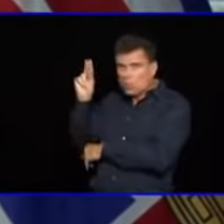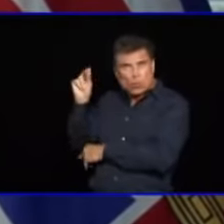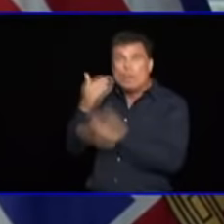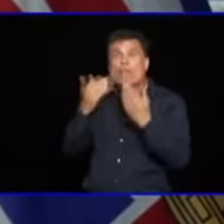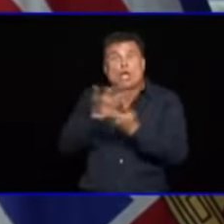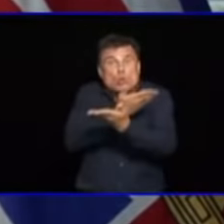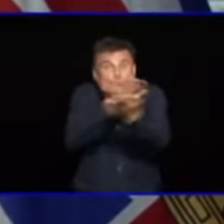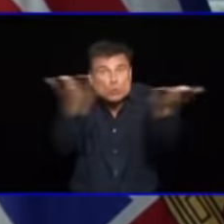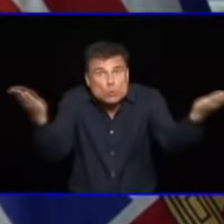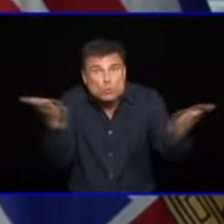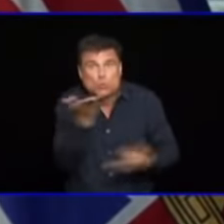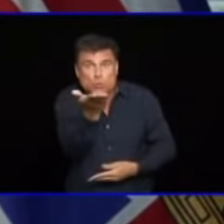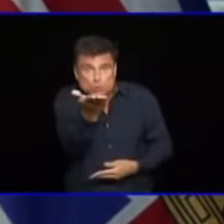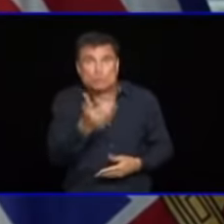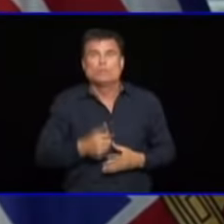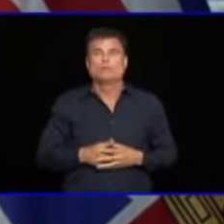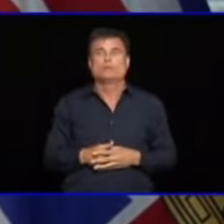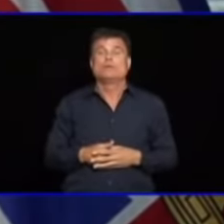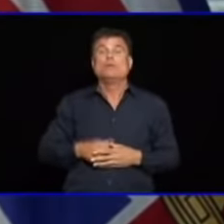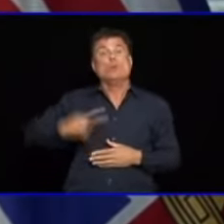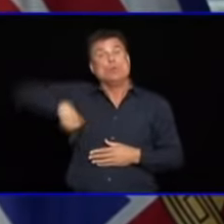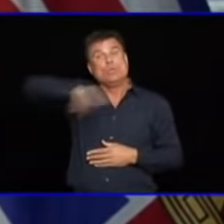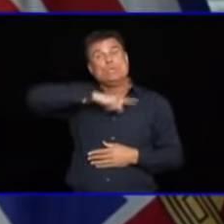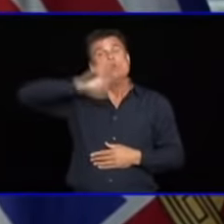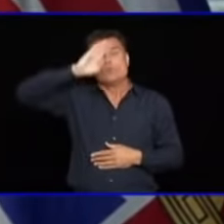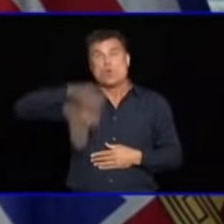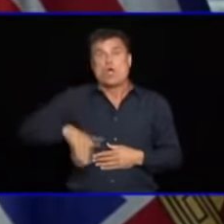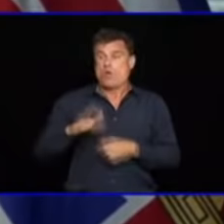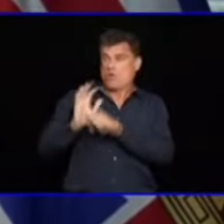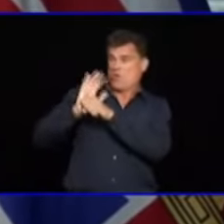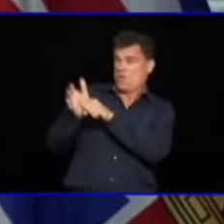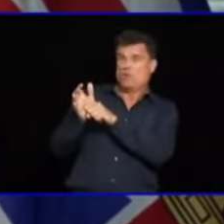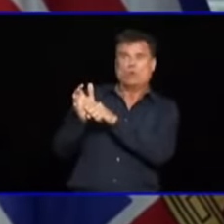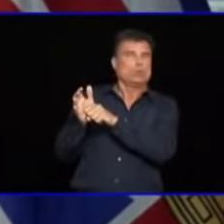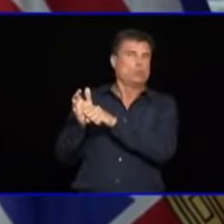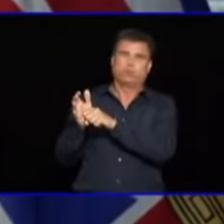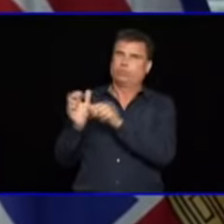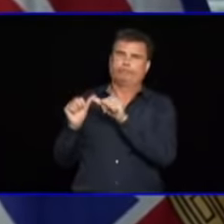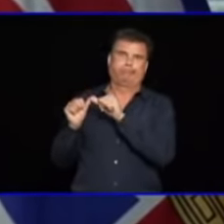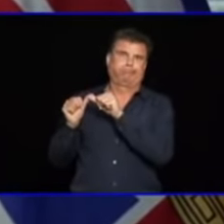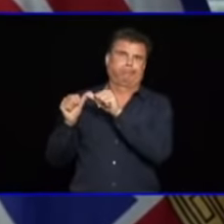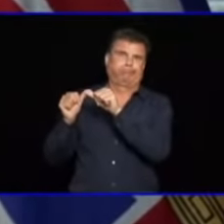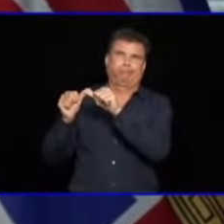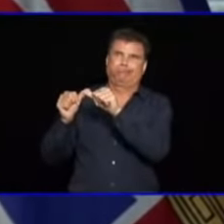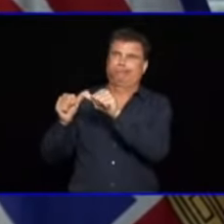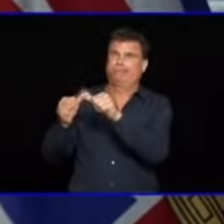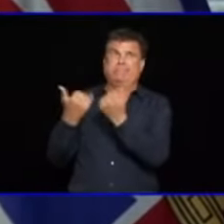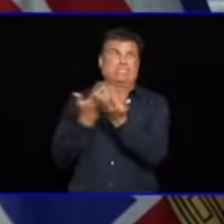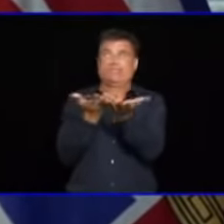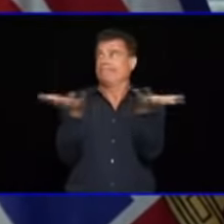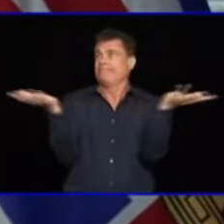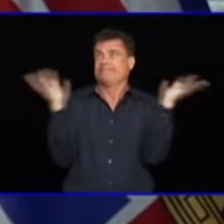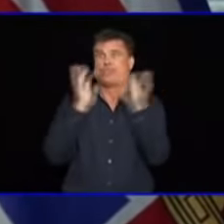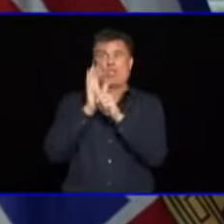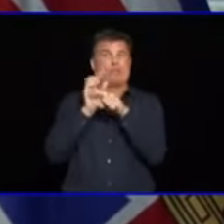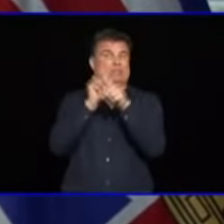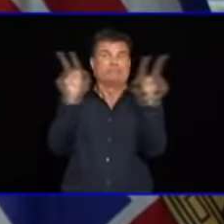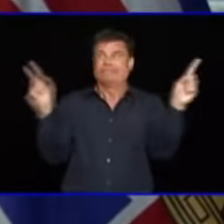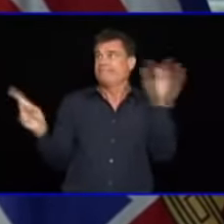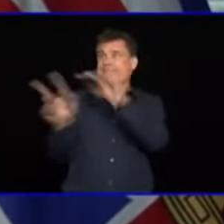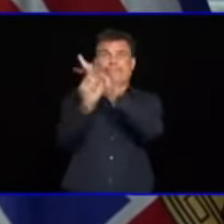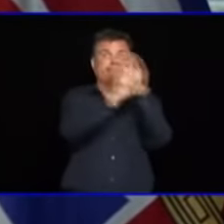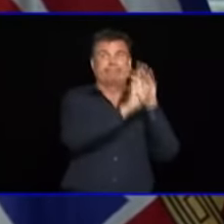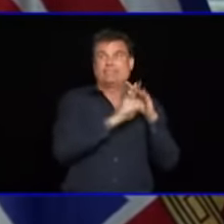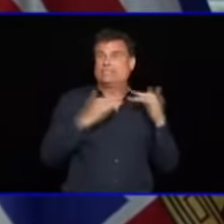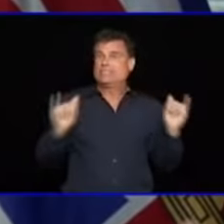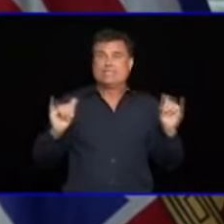that the COVID-19 pandemic will be with us, not just for months to come, but in the year to come. And indeed, perhaps in the years to